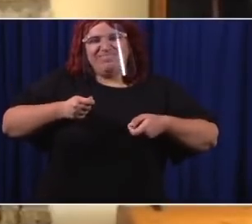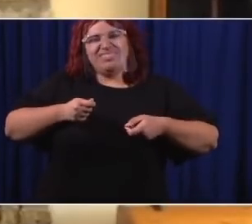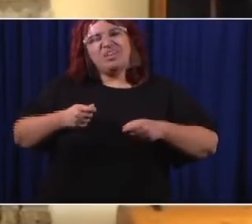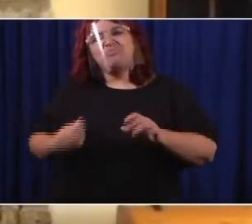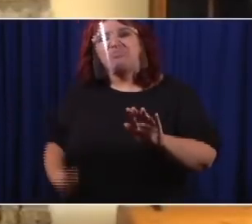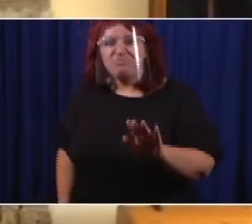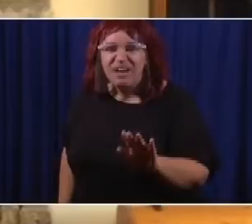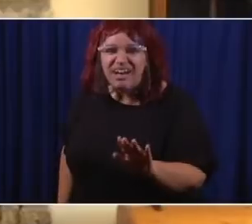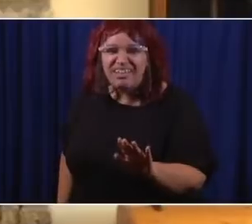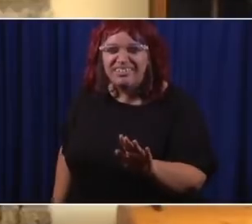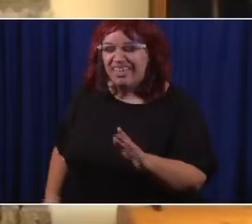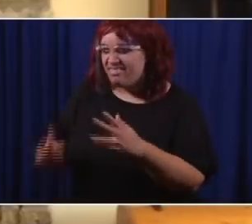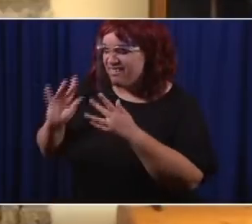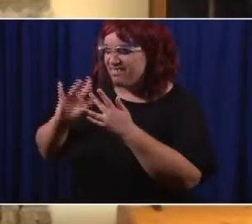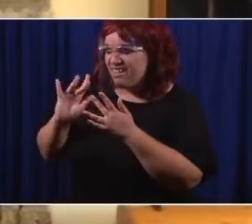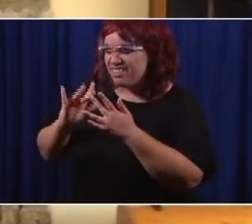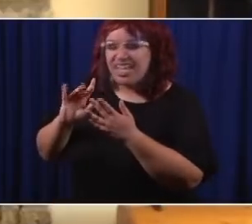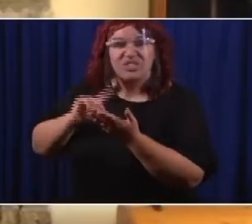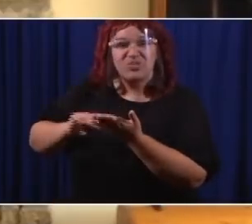contact tracing data